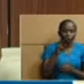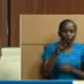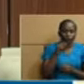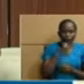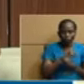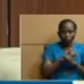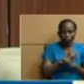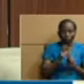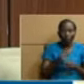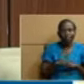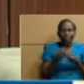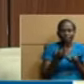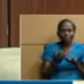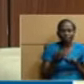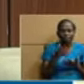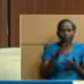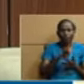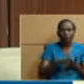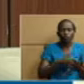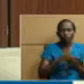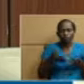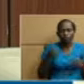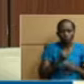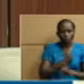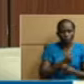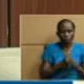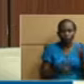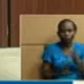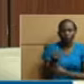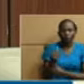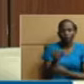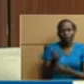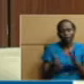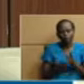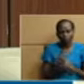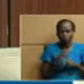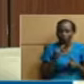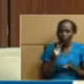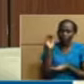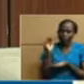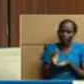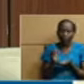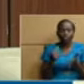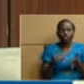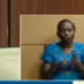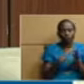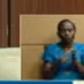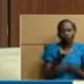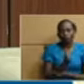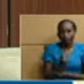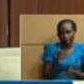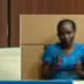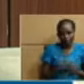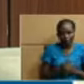the framework for creating other opportunities other than just mitigating risks. You see, for such a long